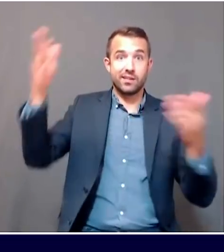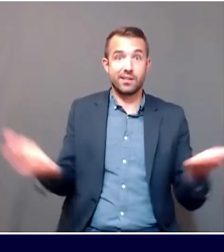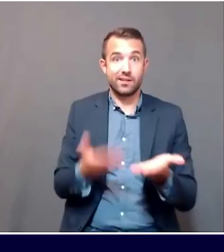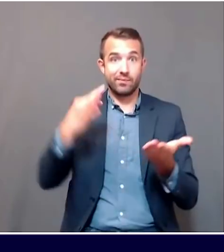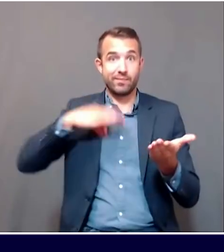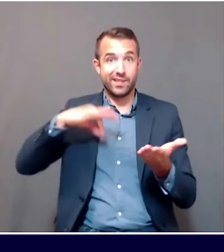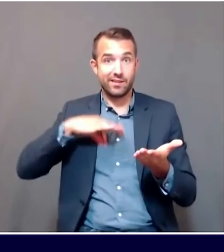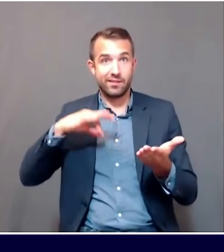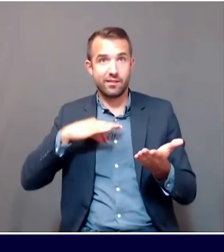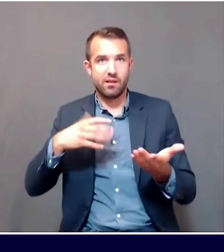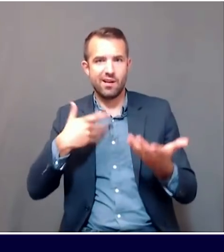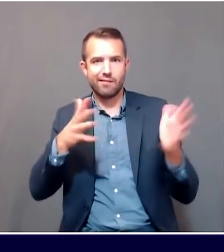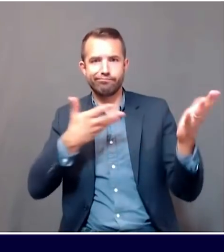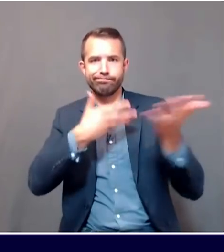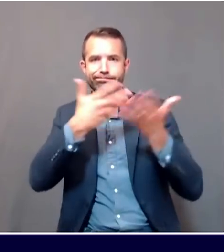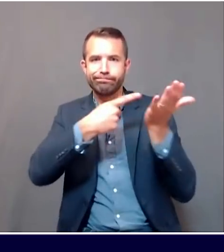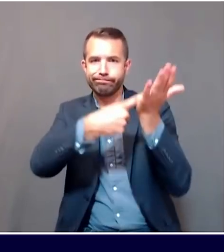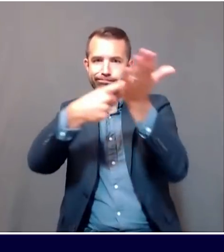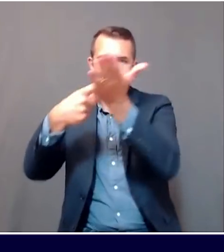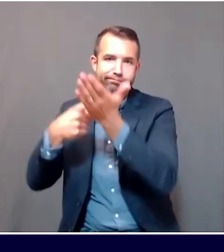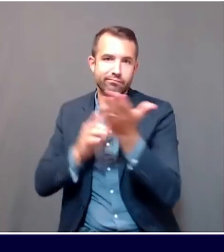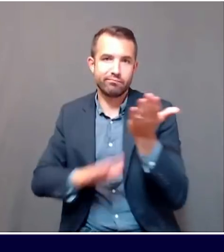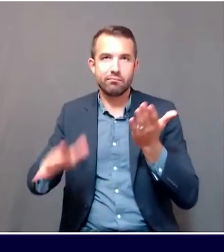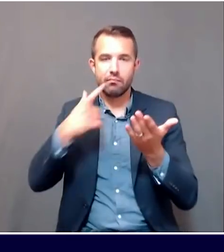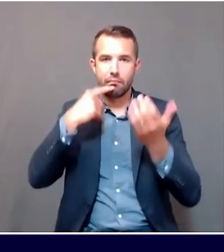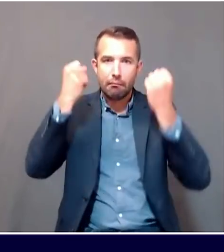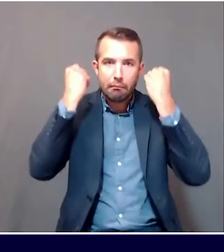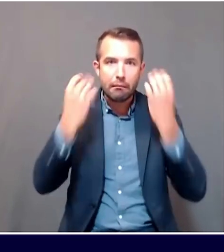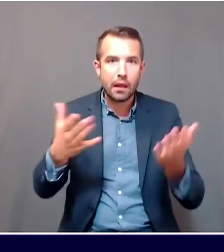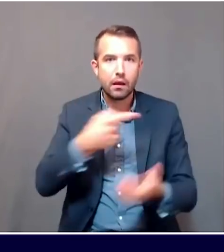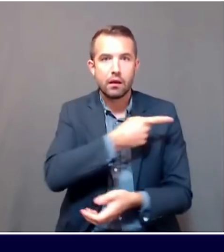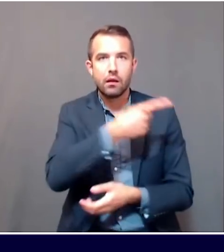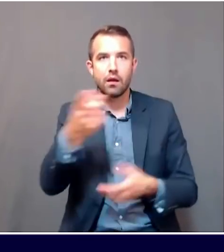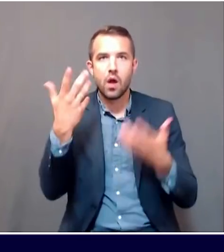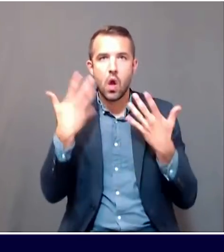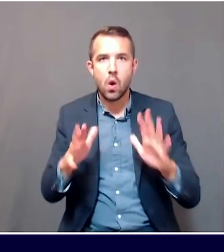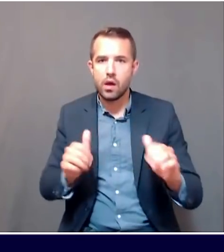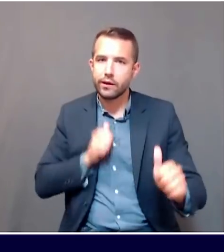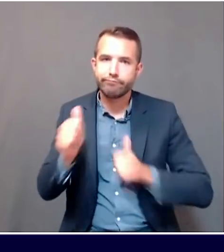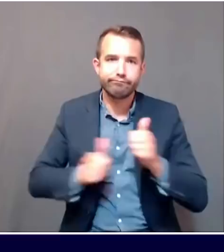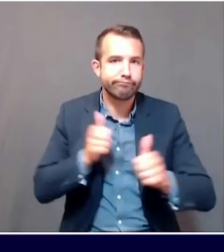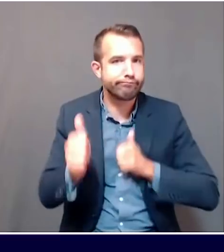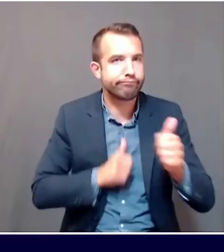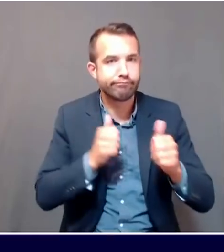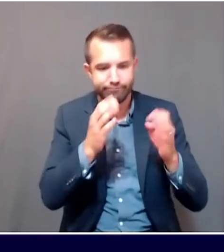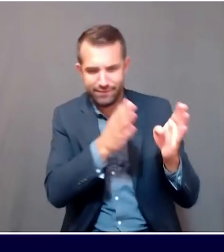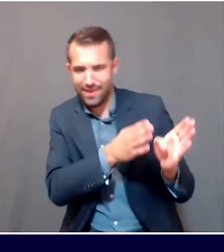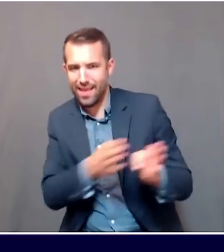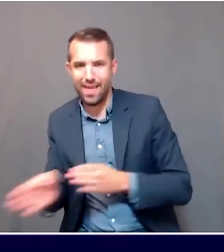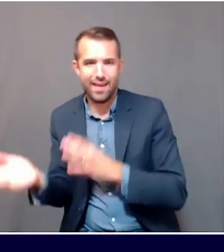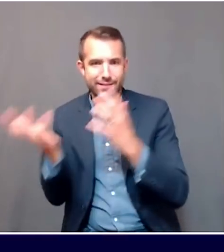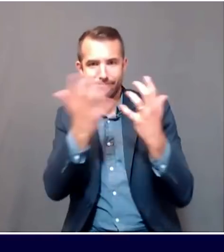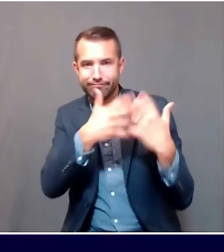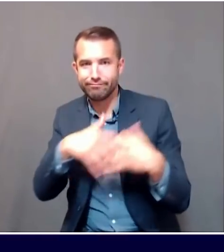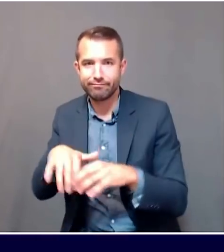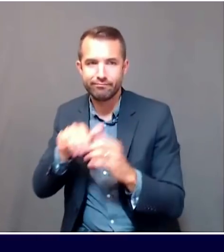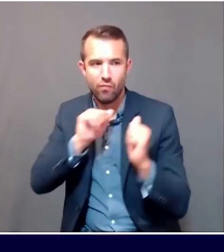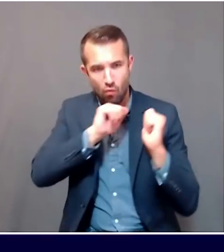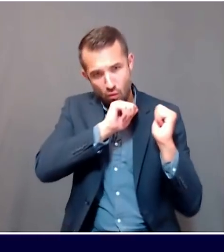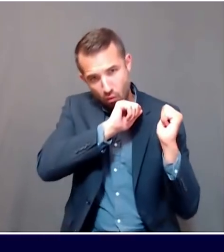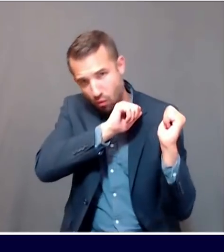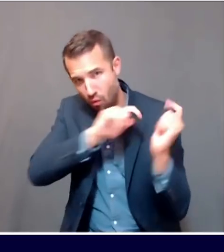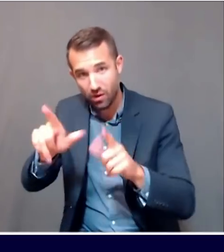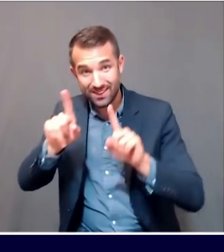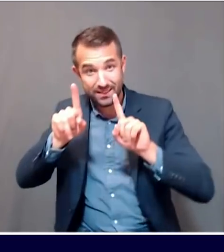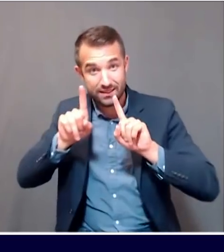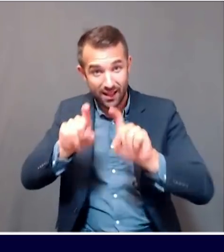themselves have undertaken very impressive and ambitious plans to conduct widespread testing across their student